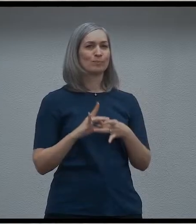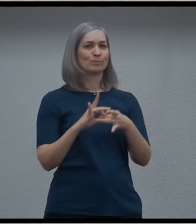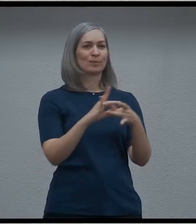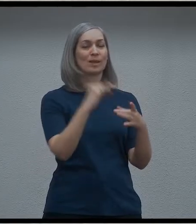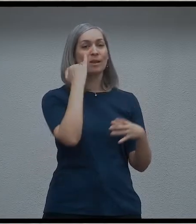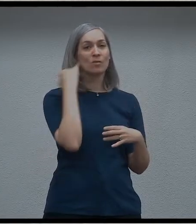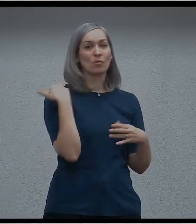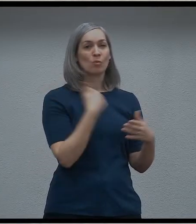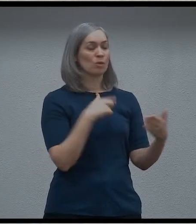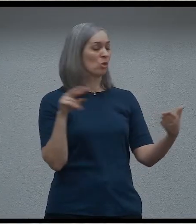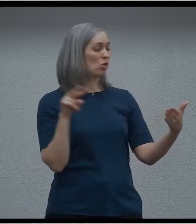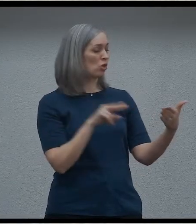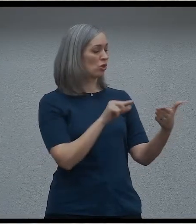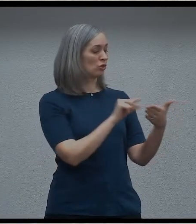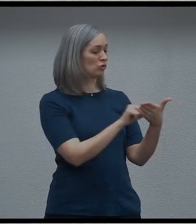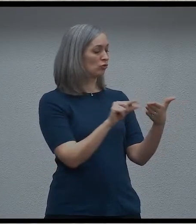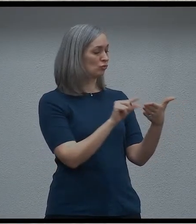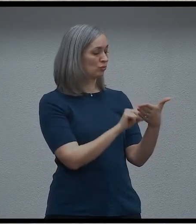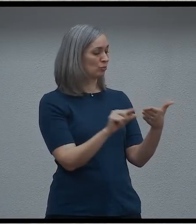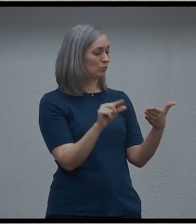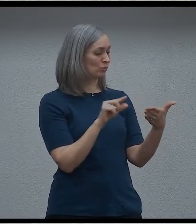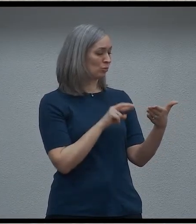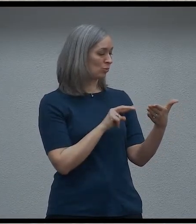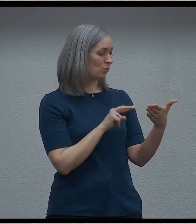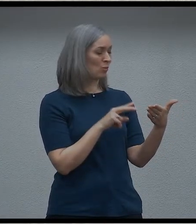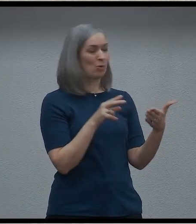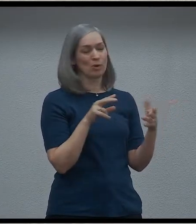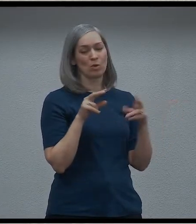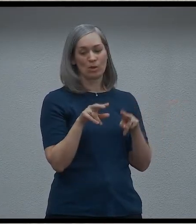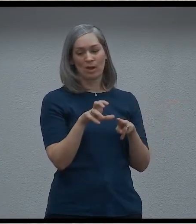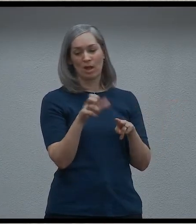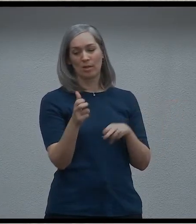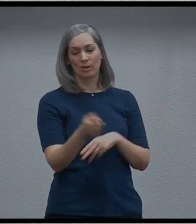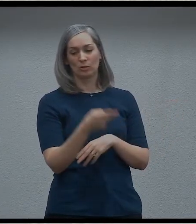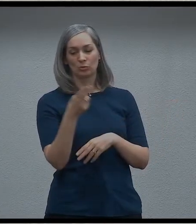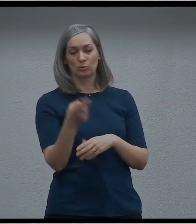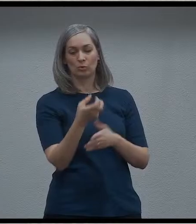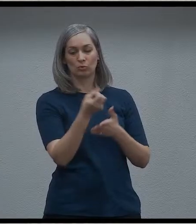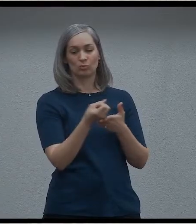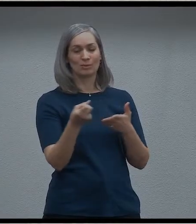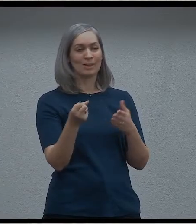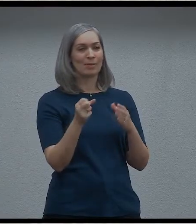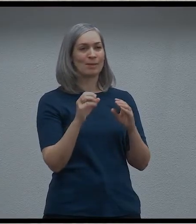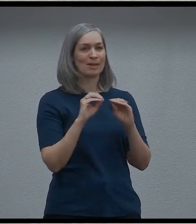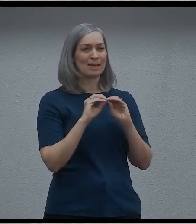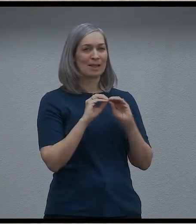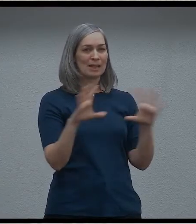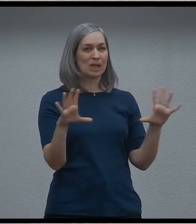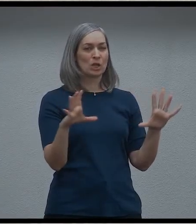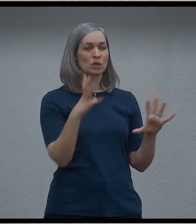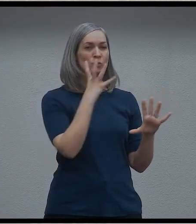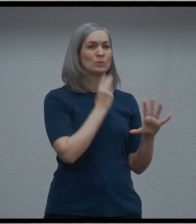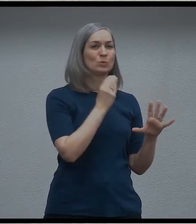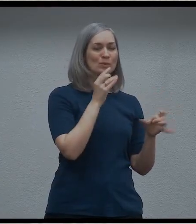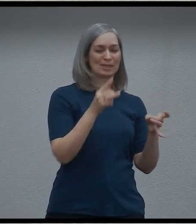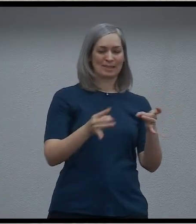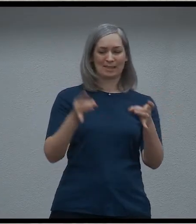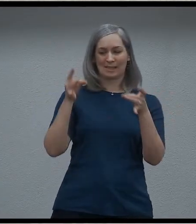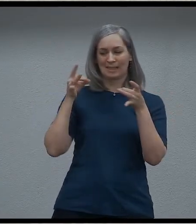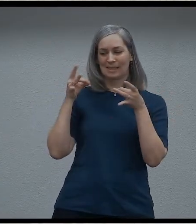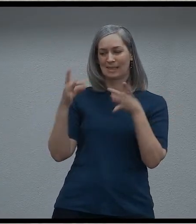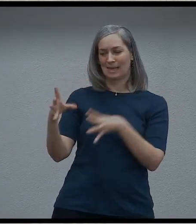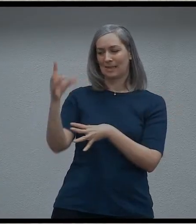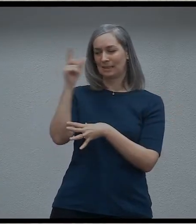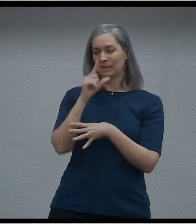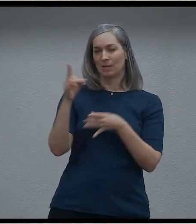If we take a look at the scriptures or even historical sources, it's clear that the Jews despise the Gentiles. They despise